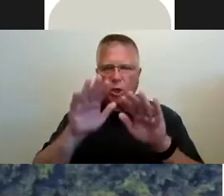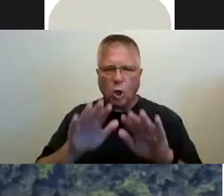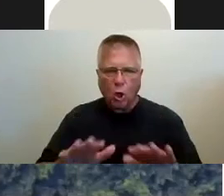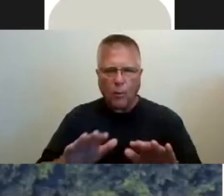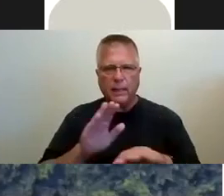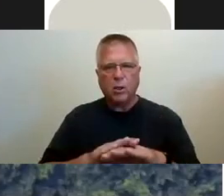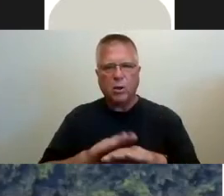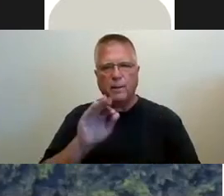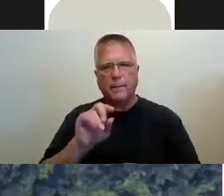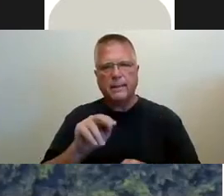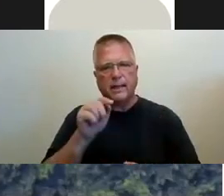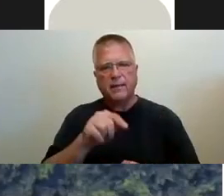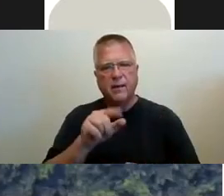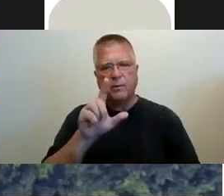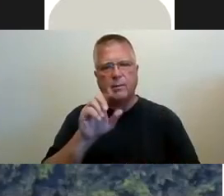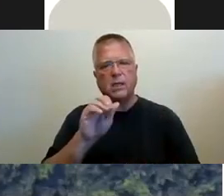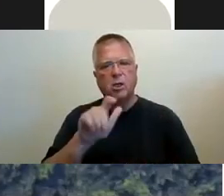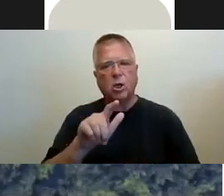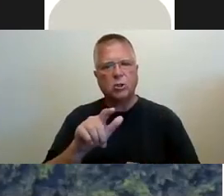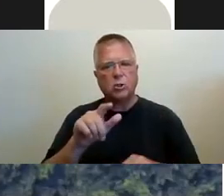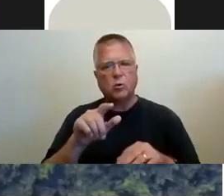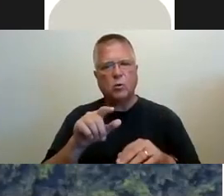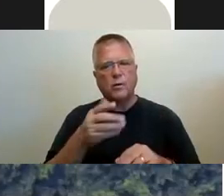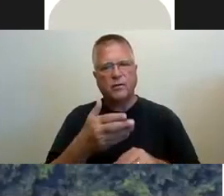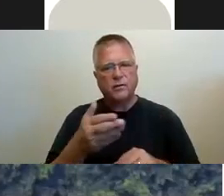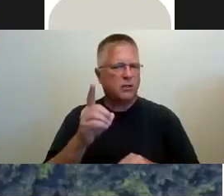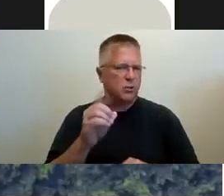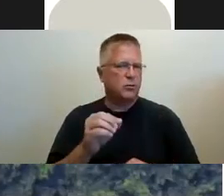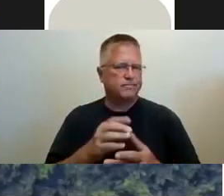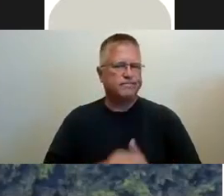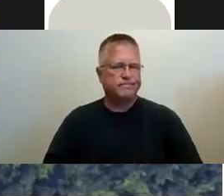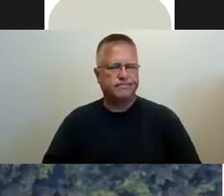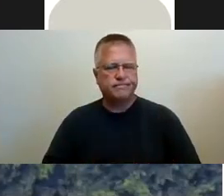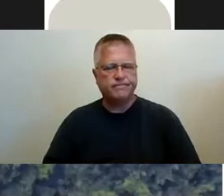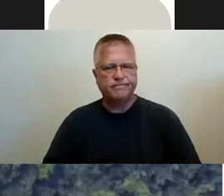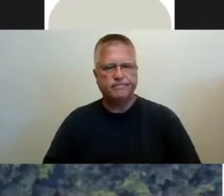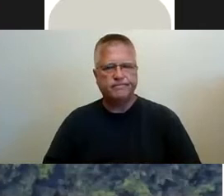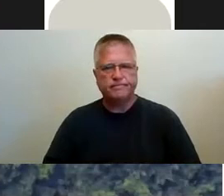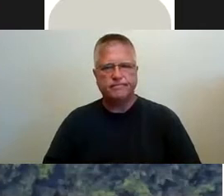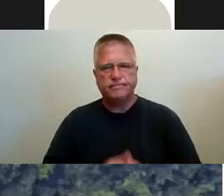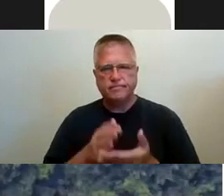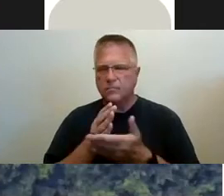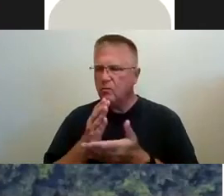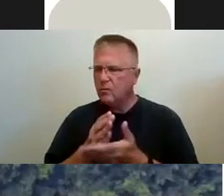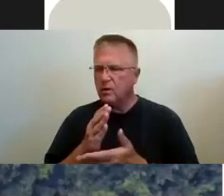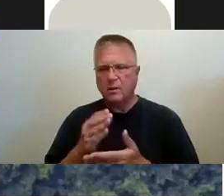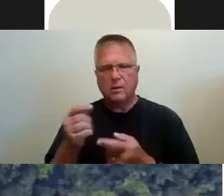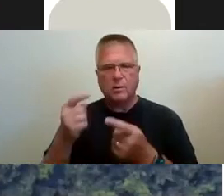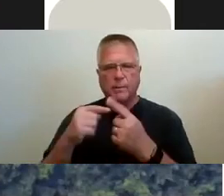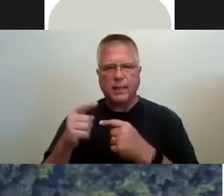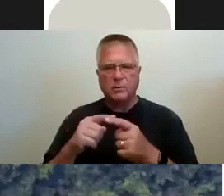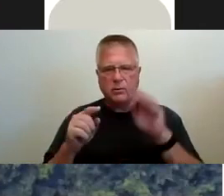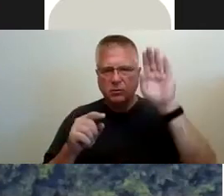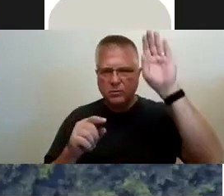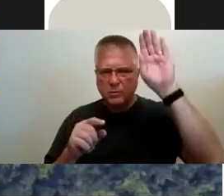logical pairing to do. All right, so I'm gonna go back to the raise hands. I'm gonna